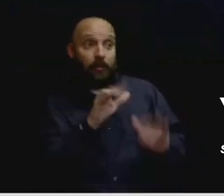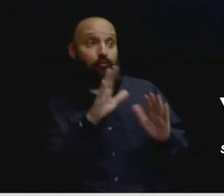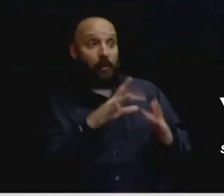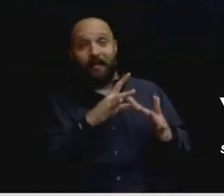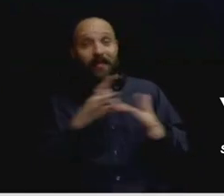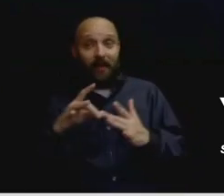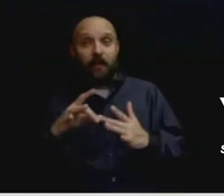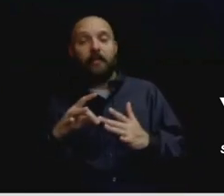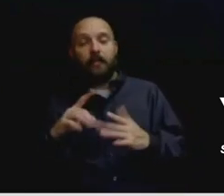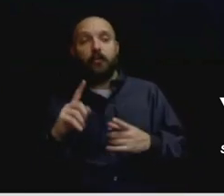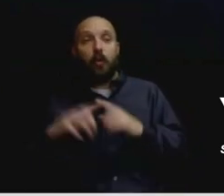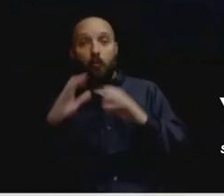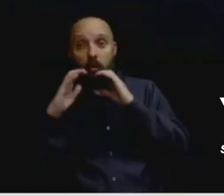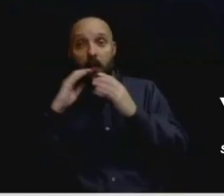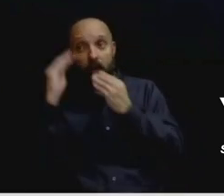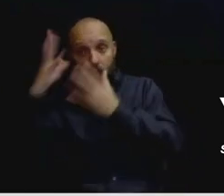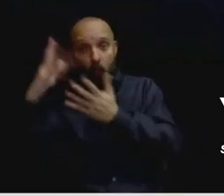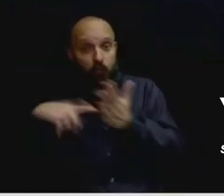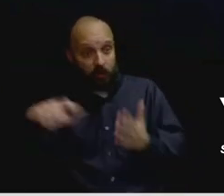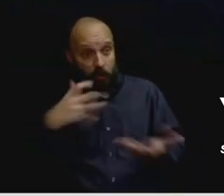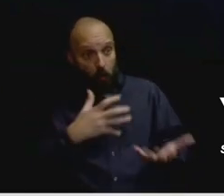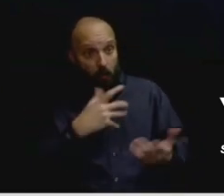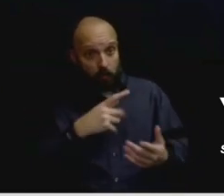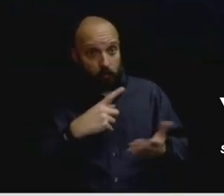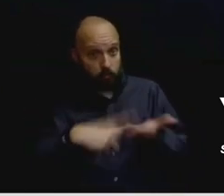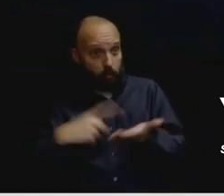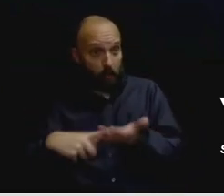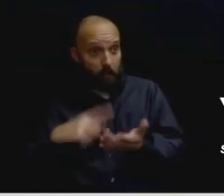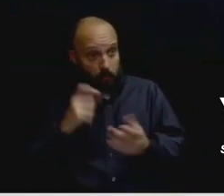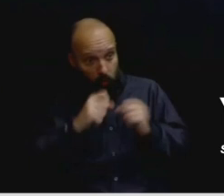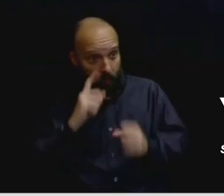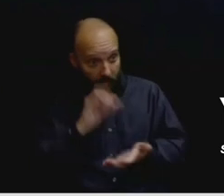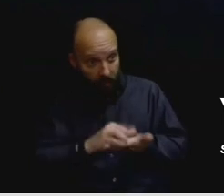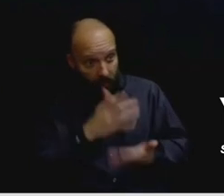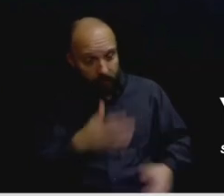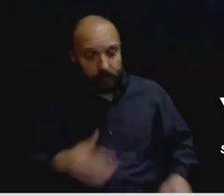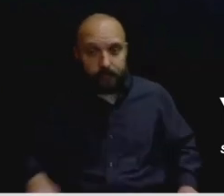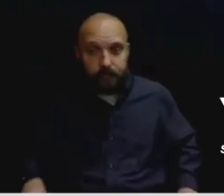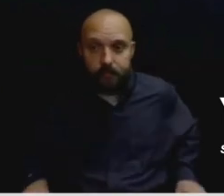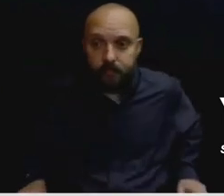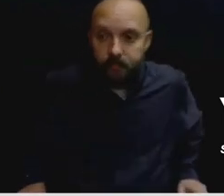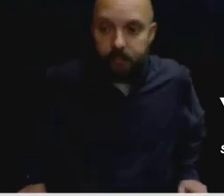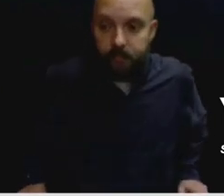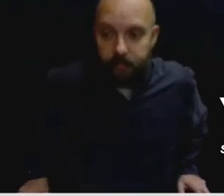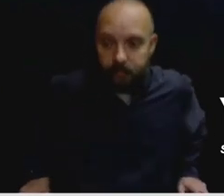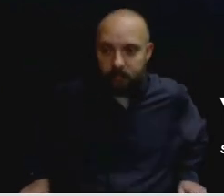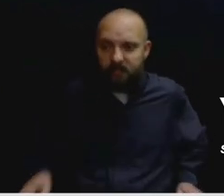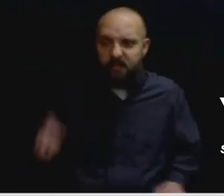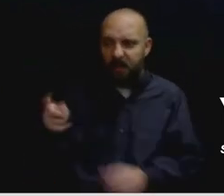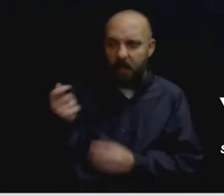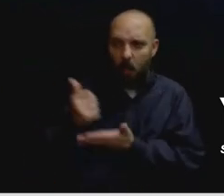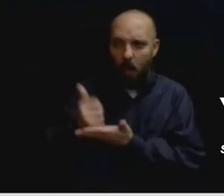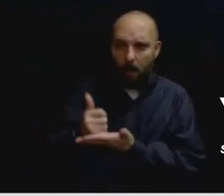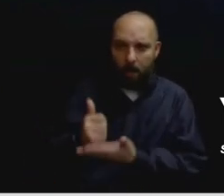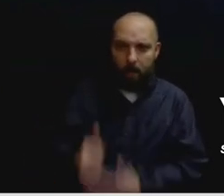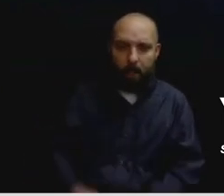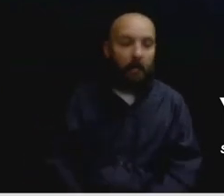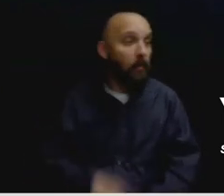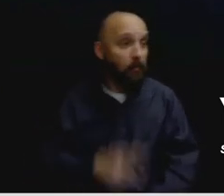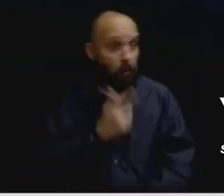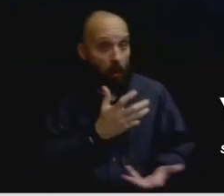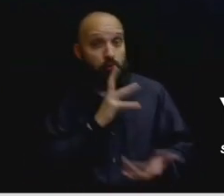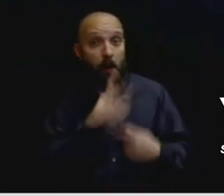communicating what you need. Do you want to talk a little bit about strategies for that? I need a little help. Well, do you want to talk about